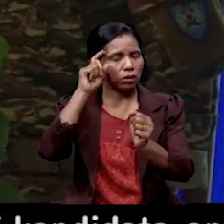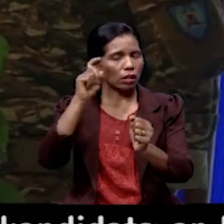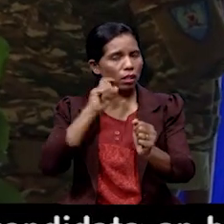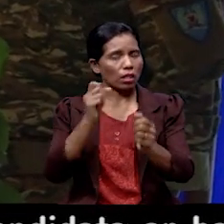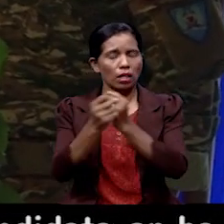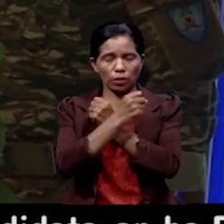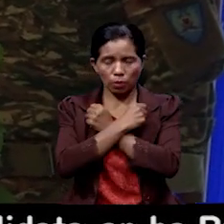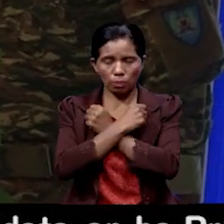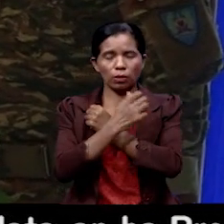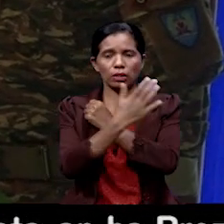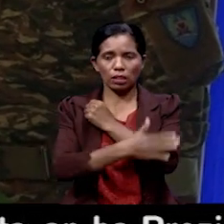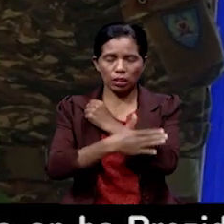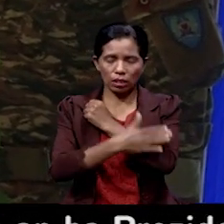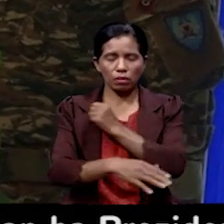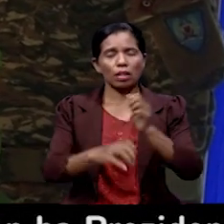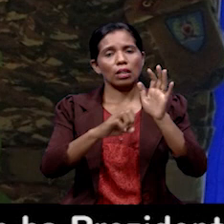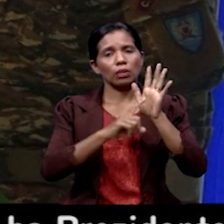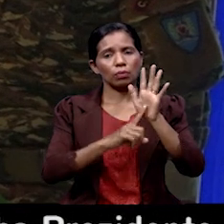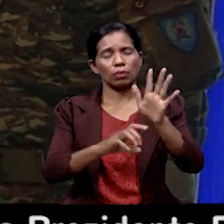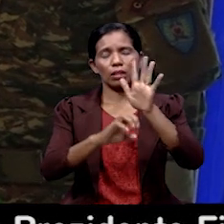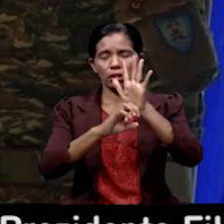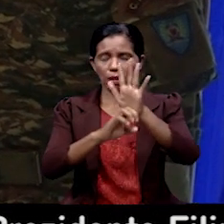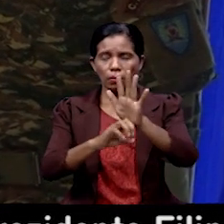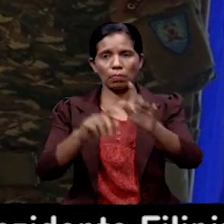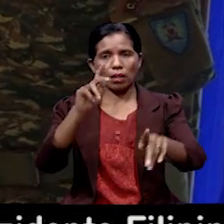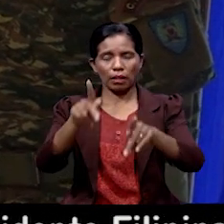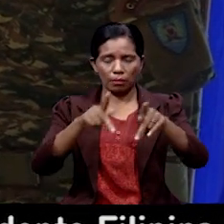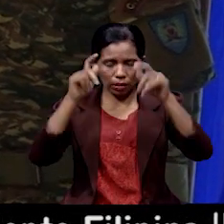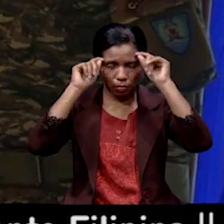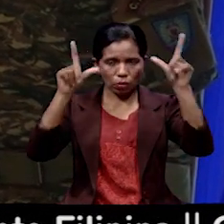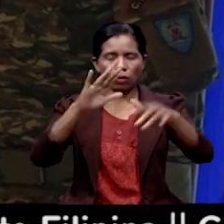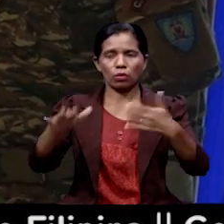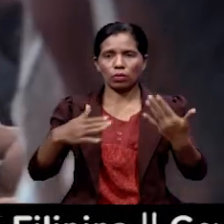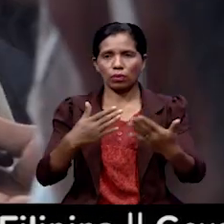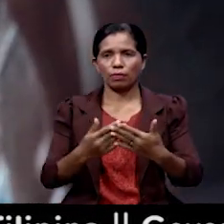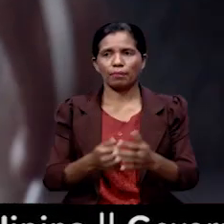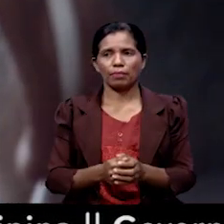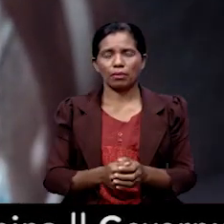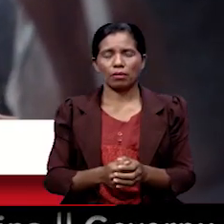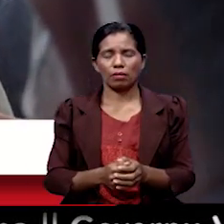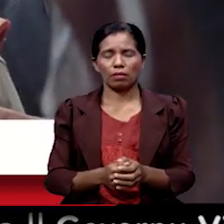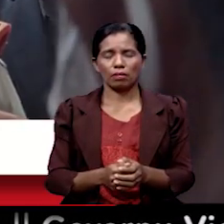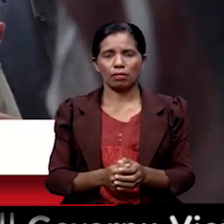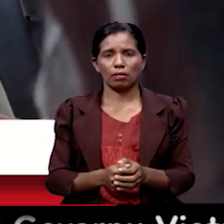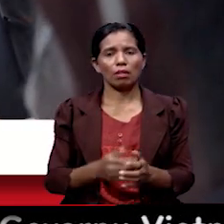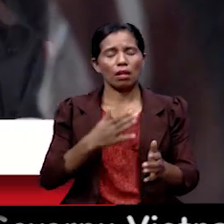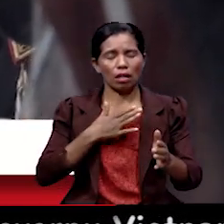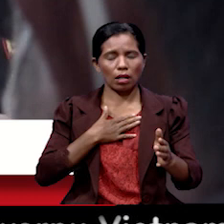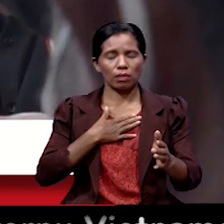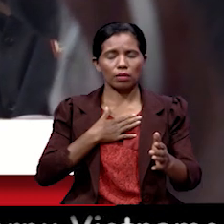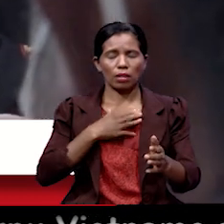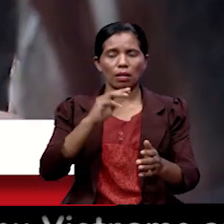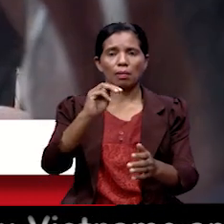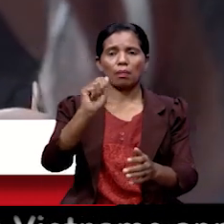nirain, nebe sa exemplo ba Timor Anhotu. Saudoso Ma’Huno, amneiro colega Diak, e